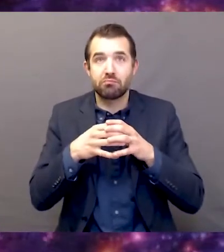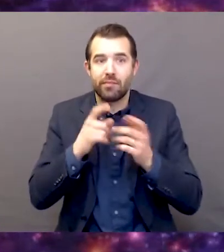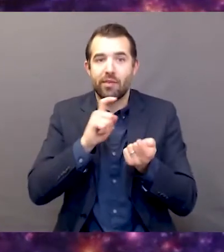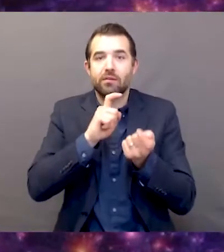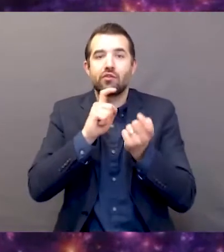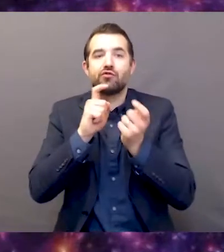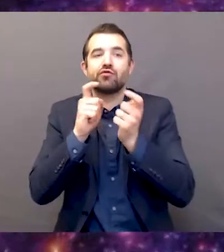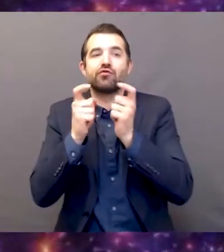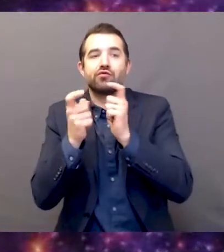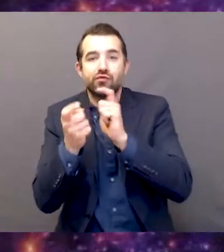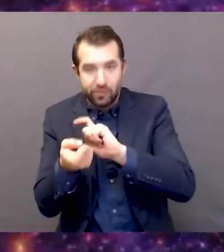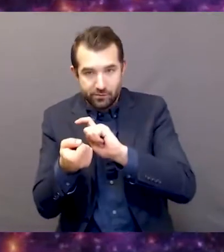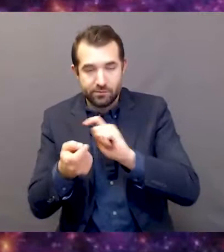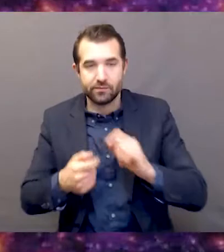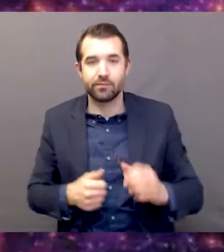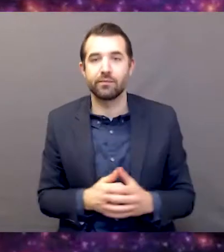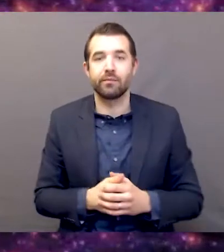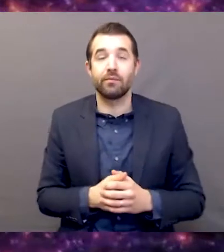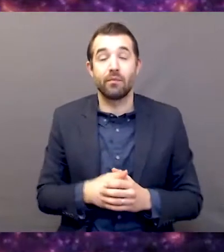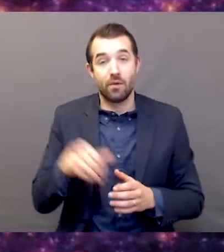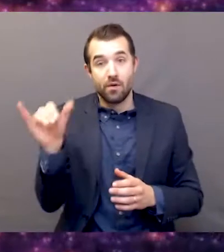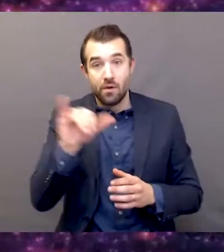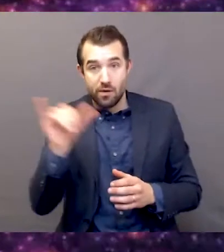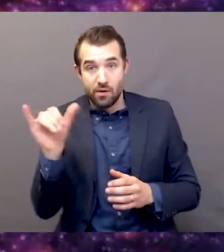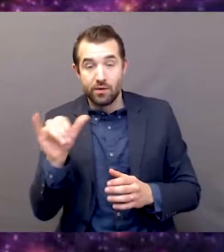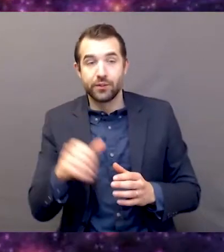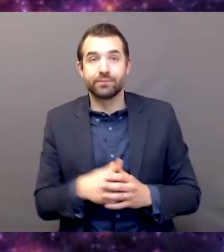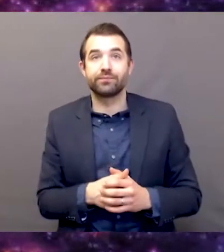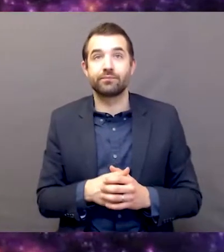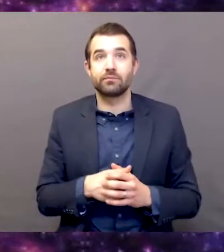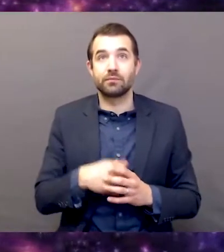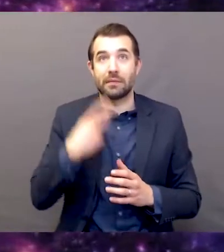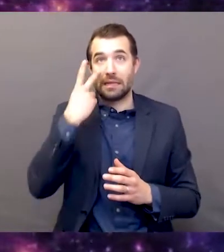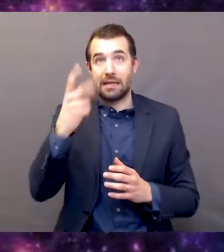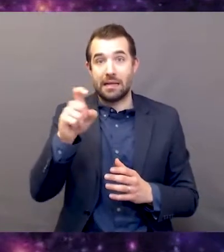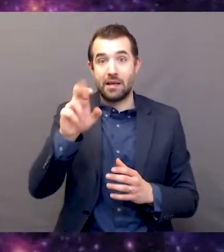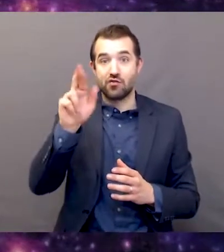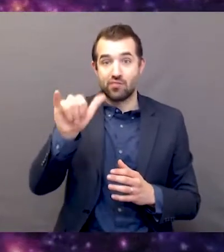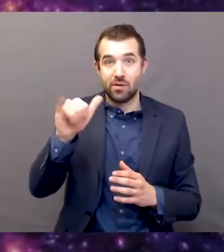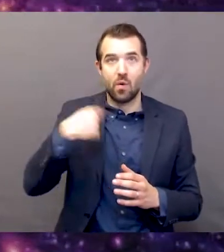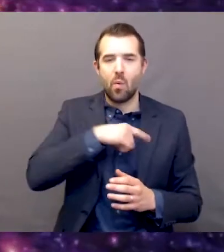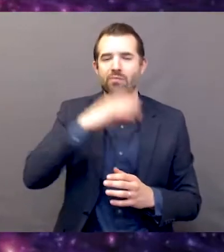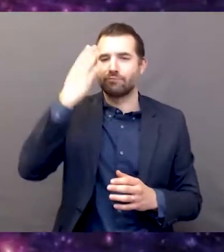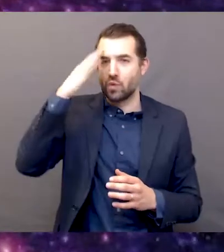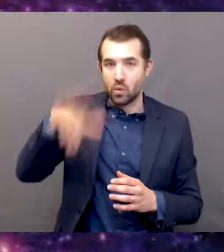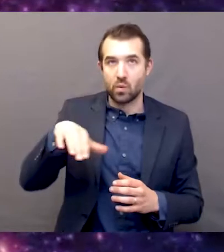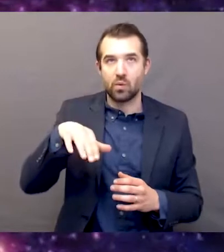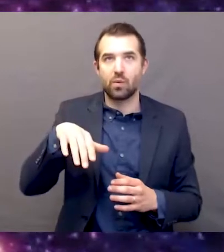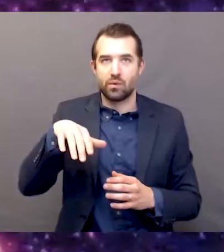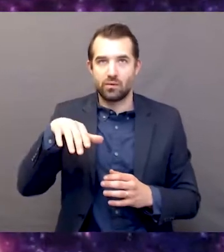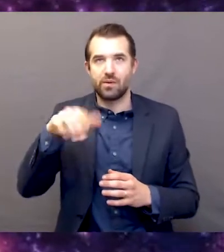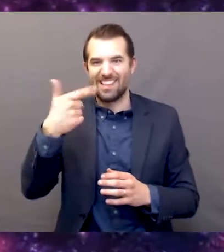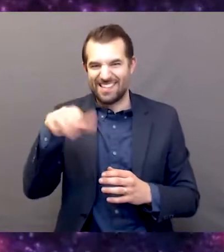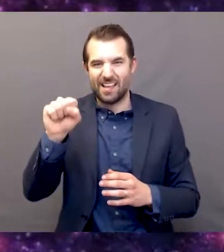this peak right here for this merging group. But also, just because we see the X-rays, we know the gas is losing